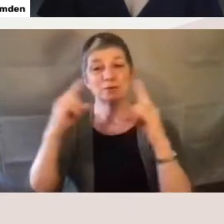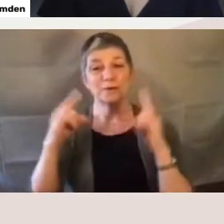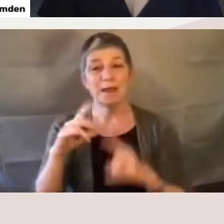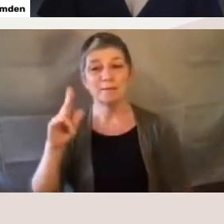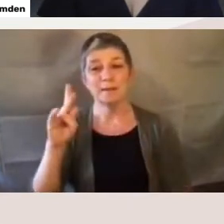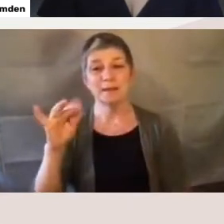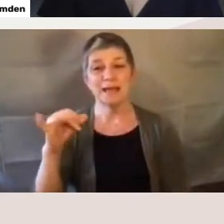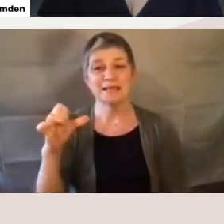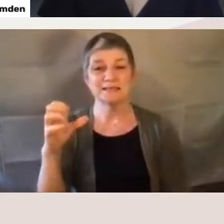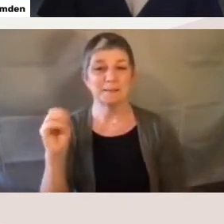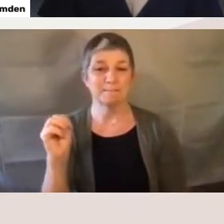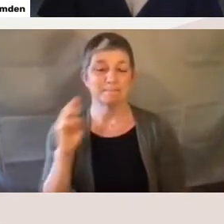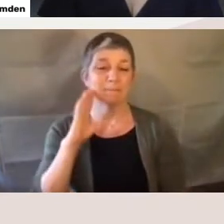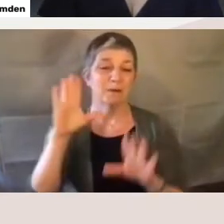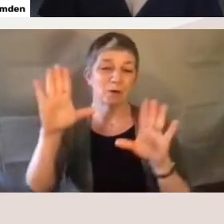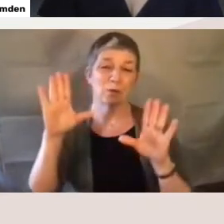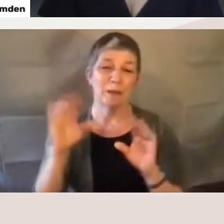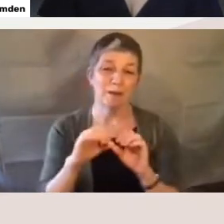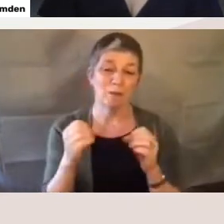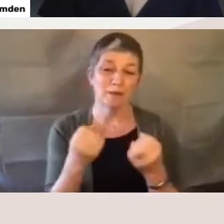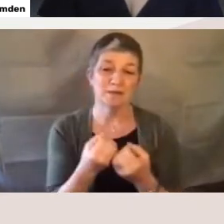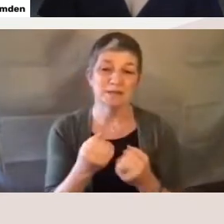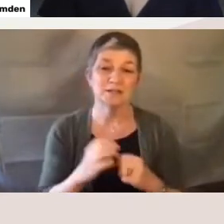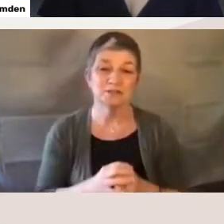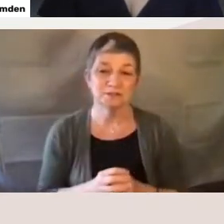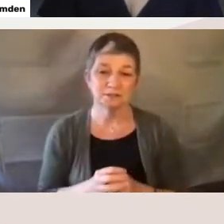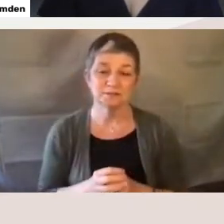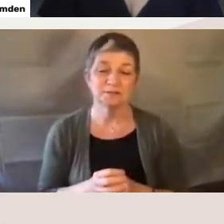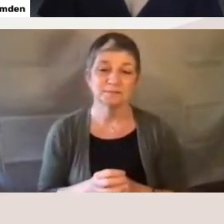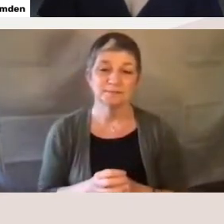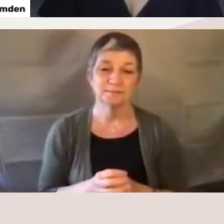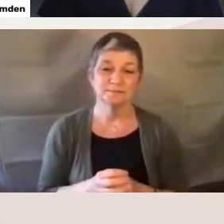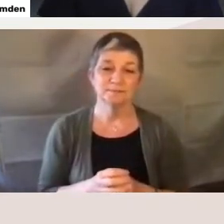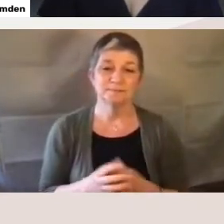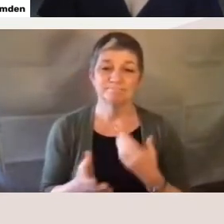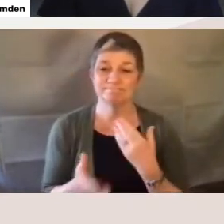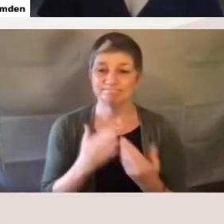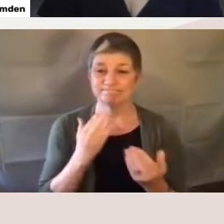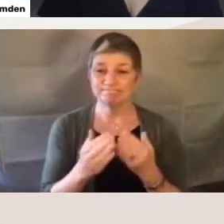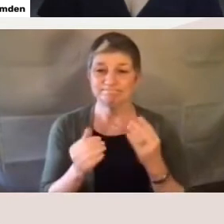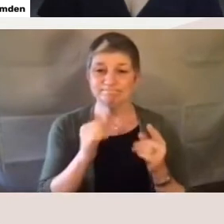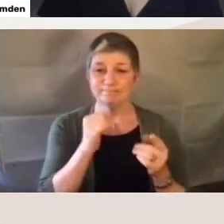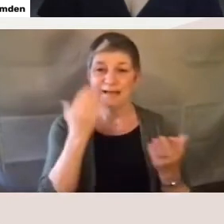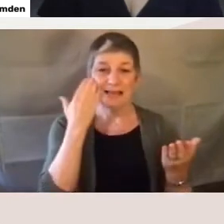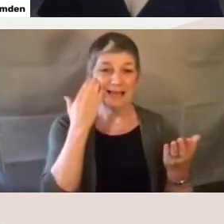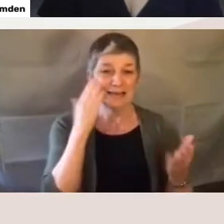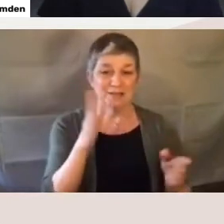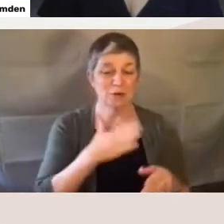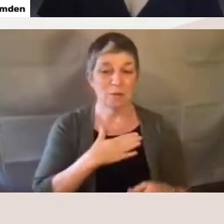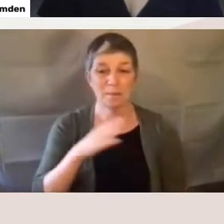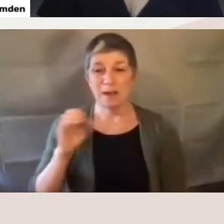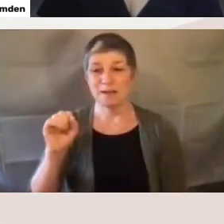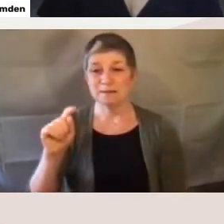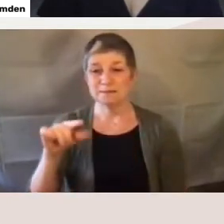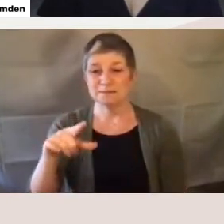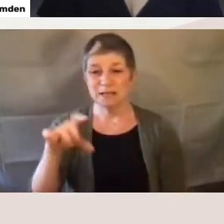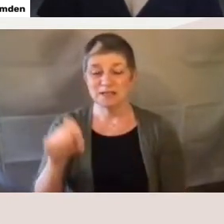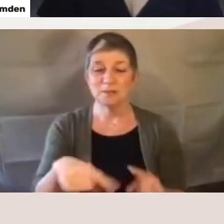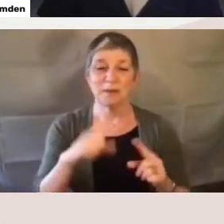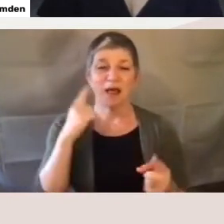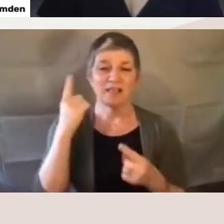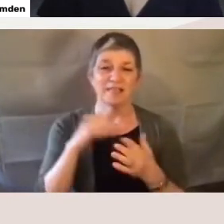Kesem, which is a great organization. And even though he doesn't know what stage I am, but I think that's helped